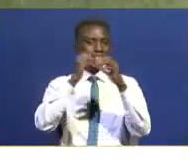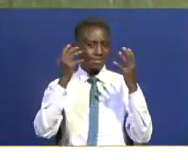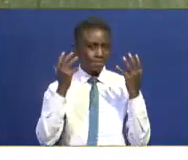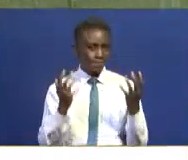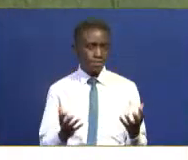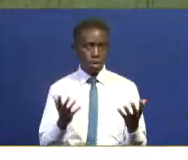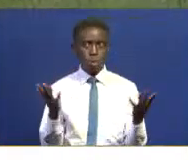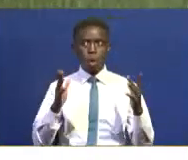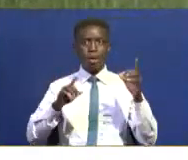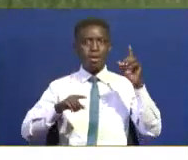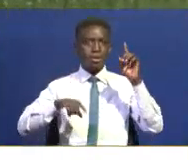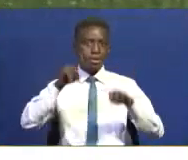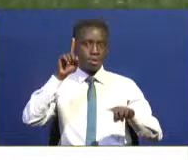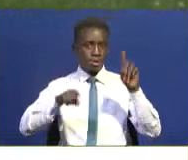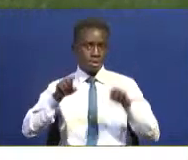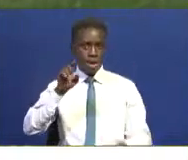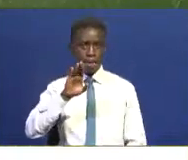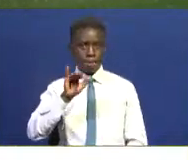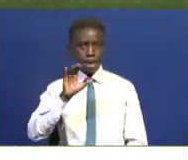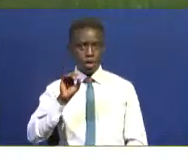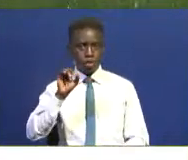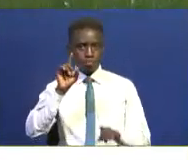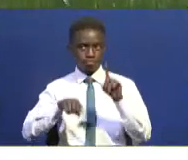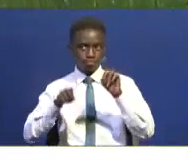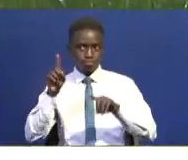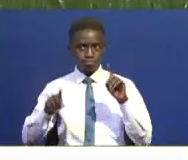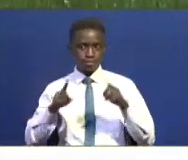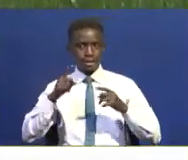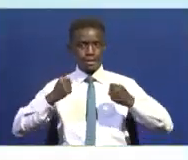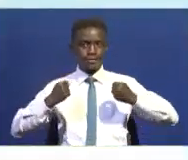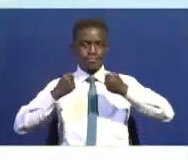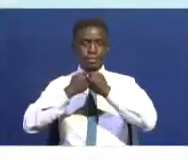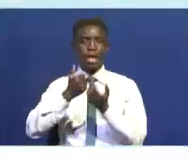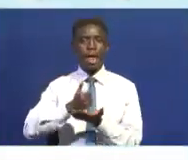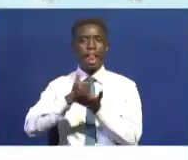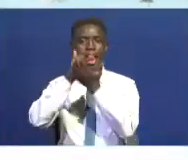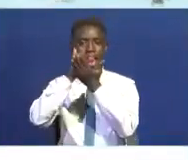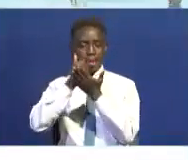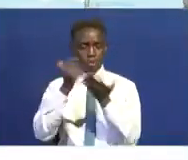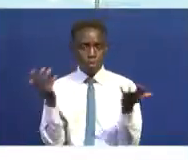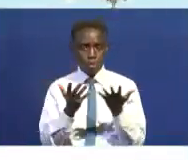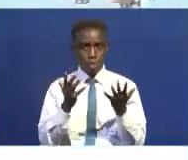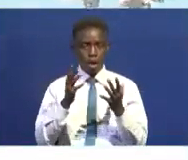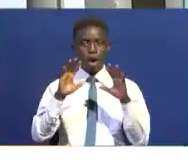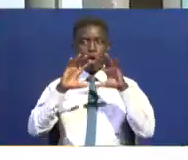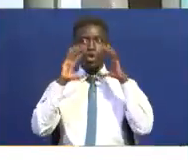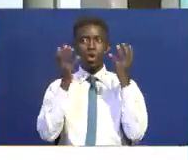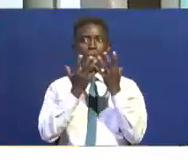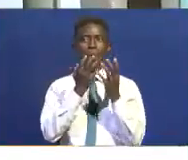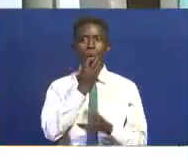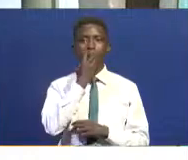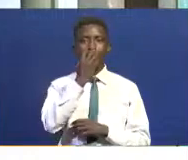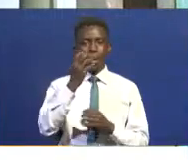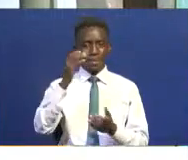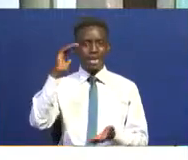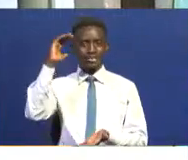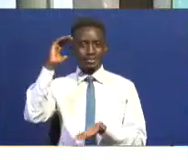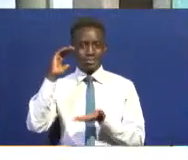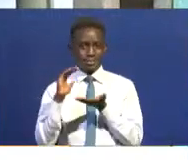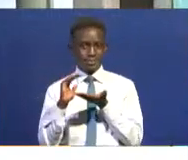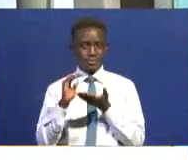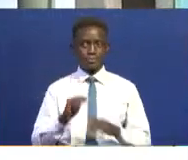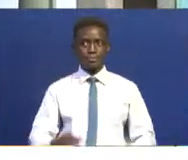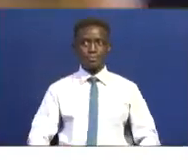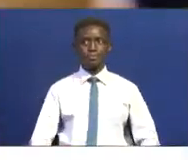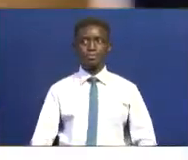well as contributing to the fight against global warming. Chuma Odim, Magical Scenes in Kajiado.